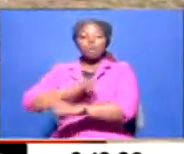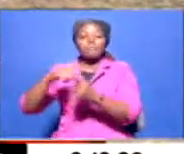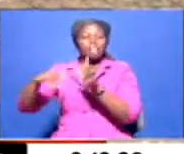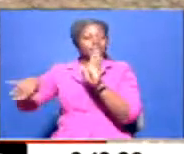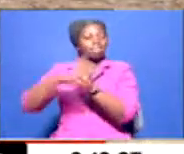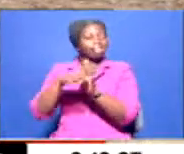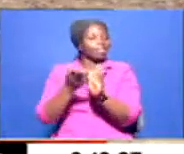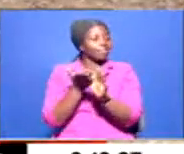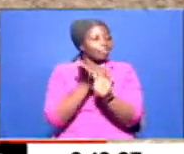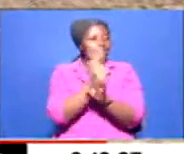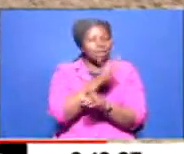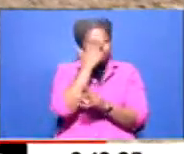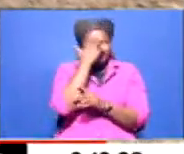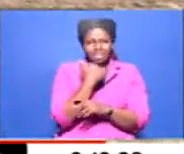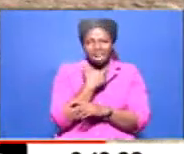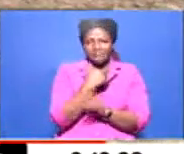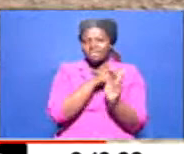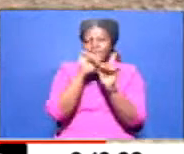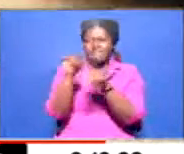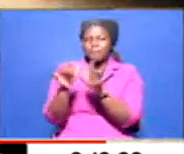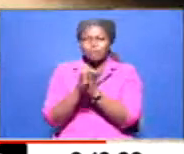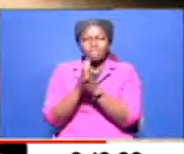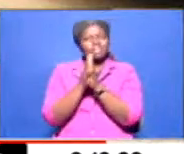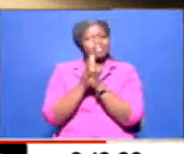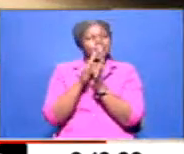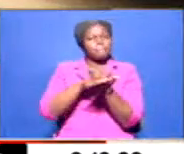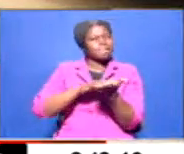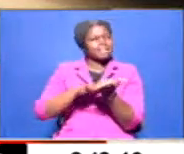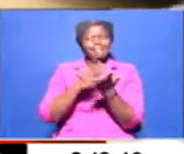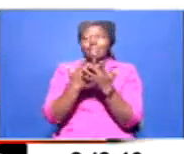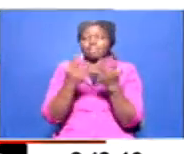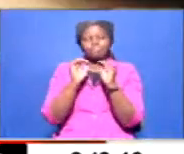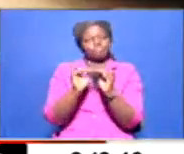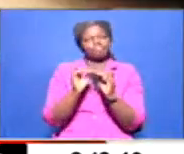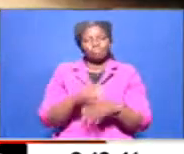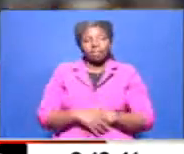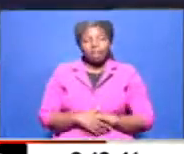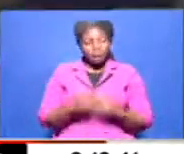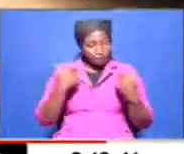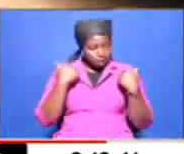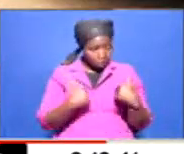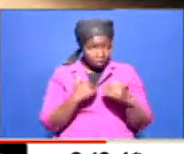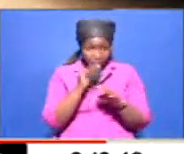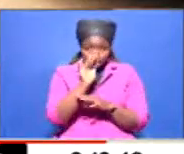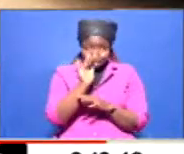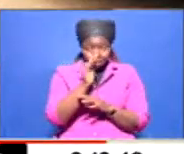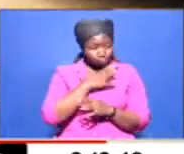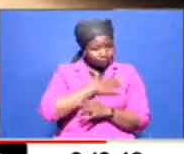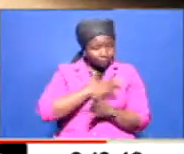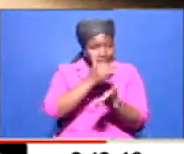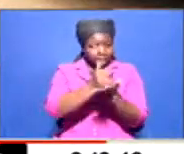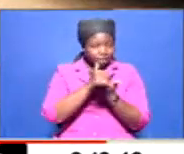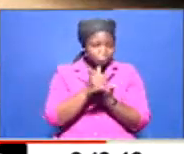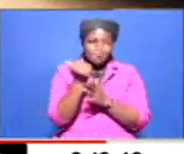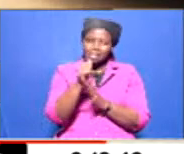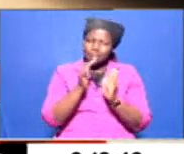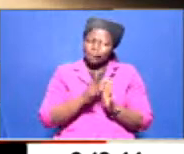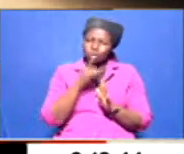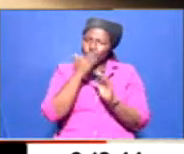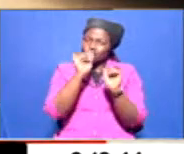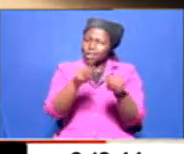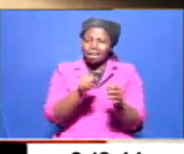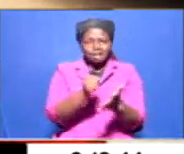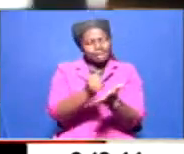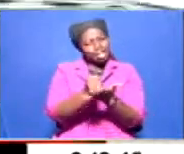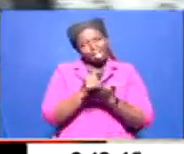not reporting with at least some personal effects. Naomba tu nisaidieni, mwenye konowezo nisaidie, na